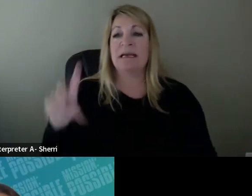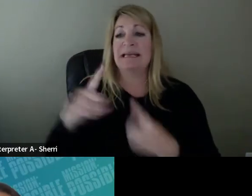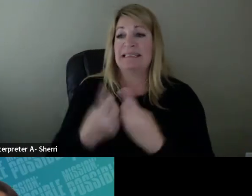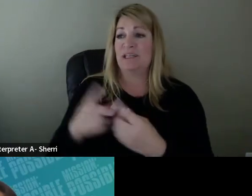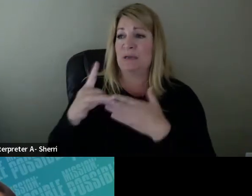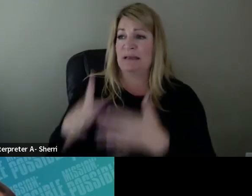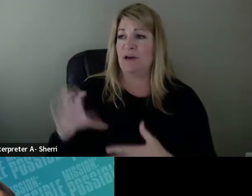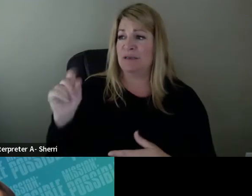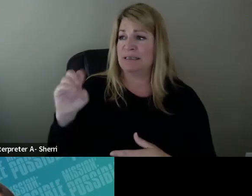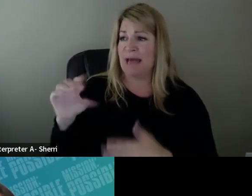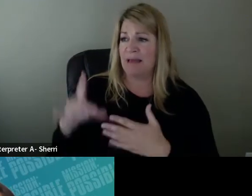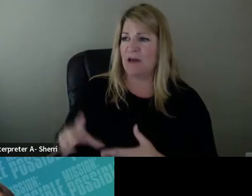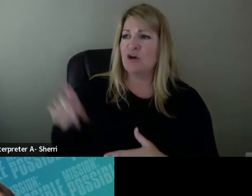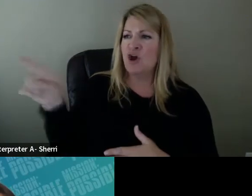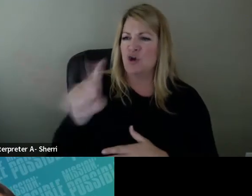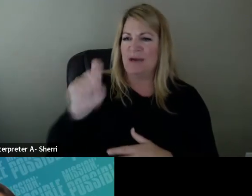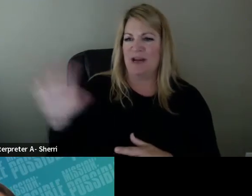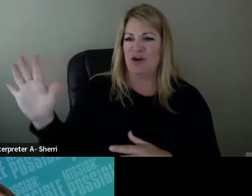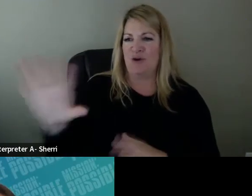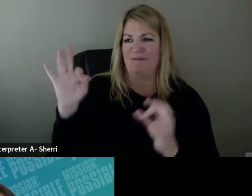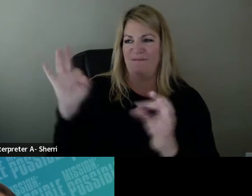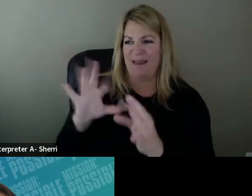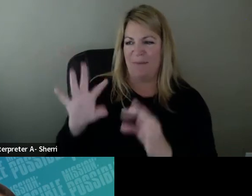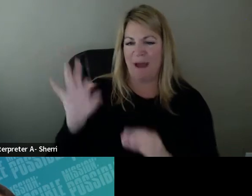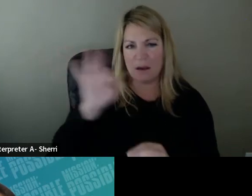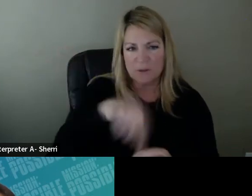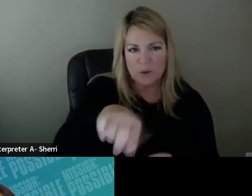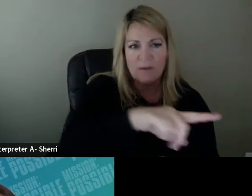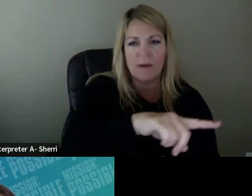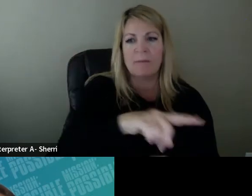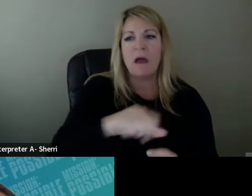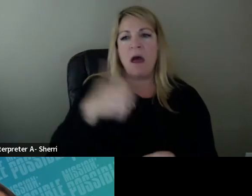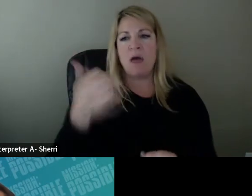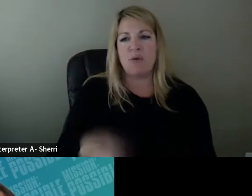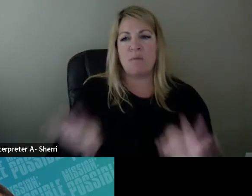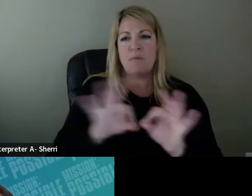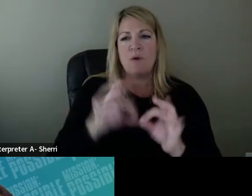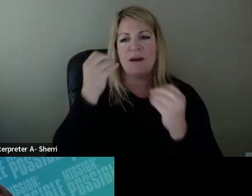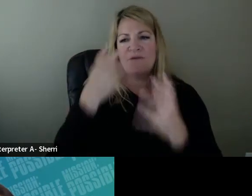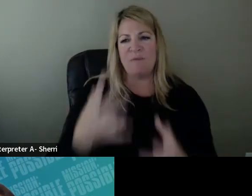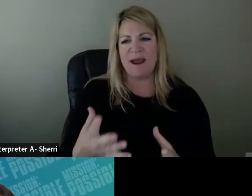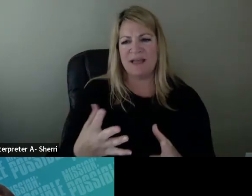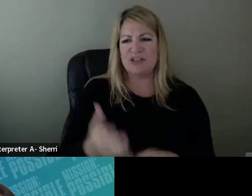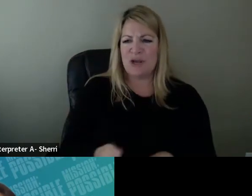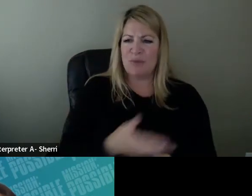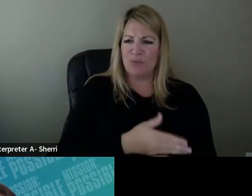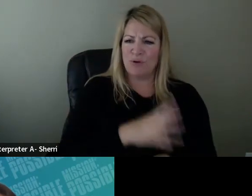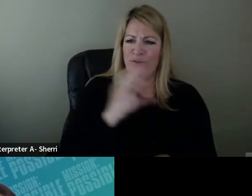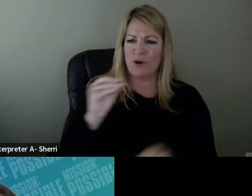offer feedback on teaching styles, content, and activities, and other important information to improve the